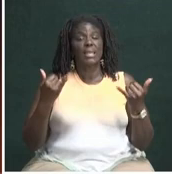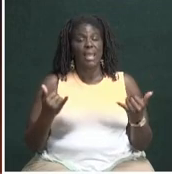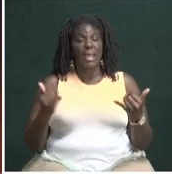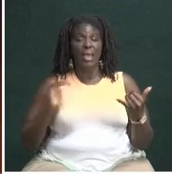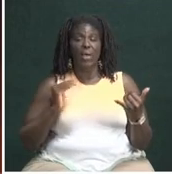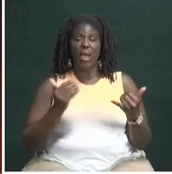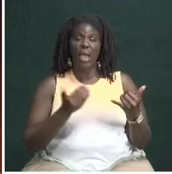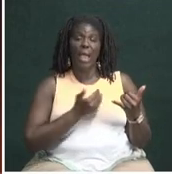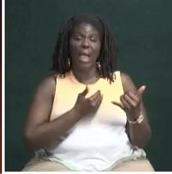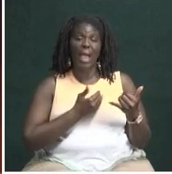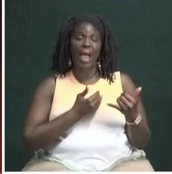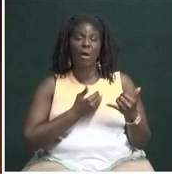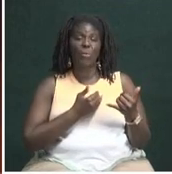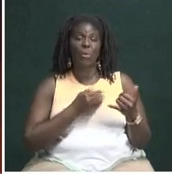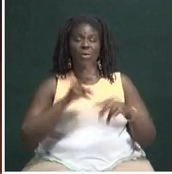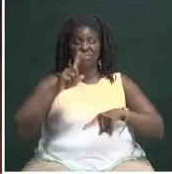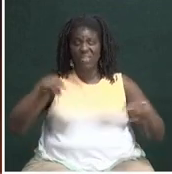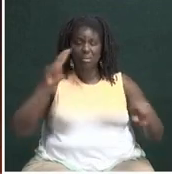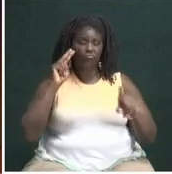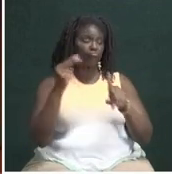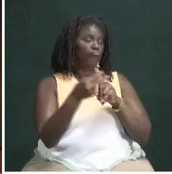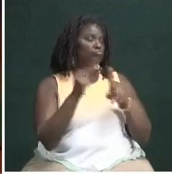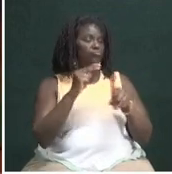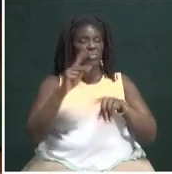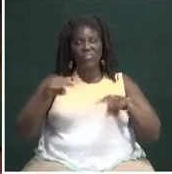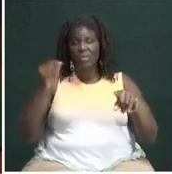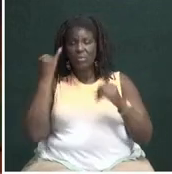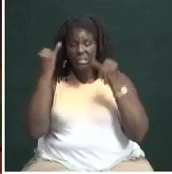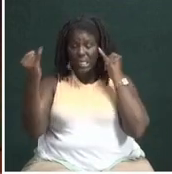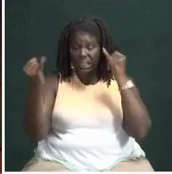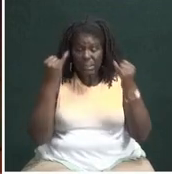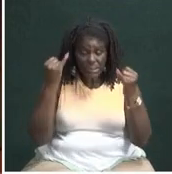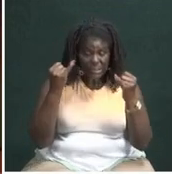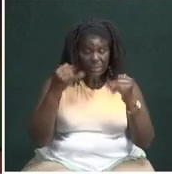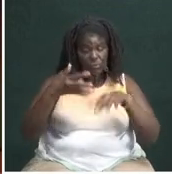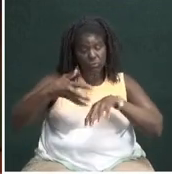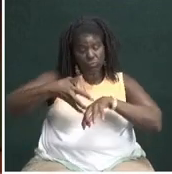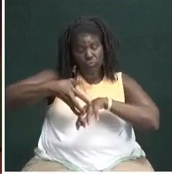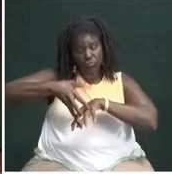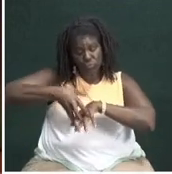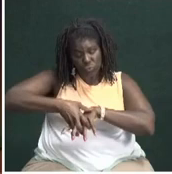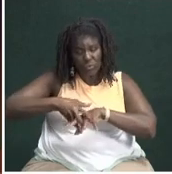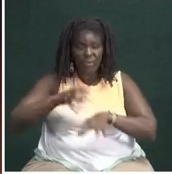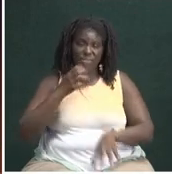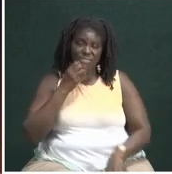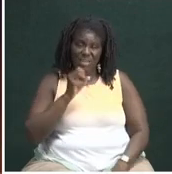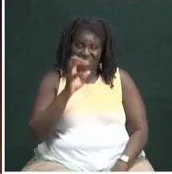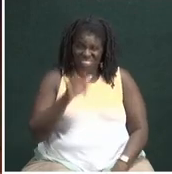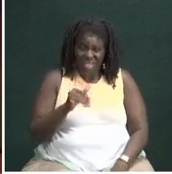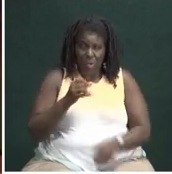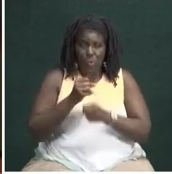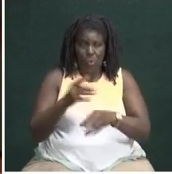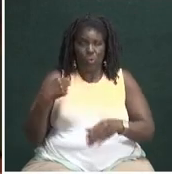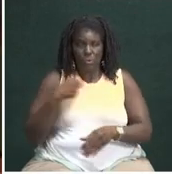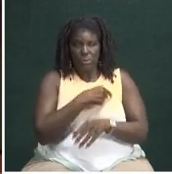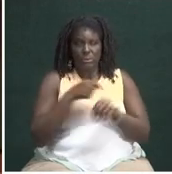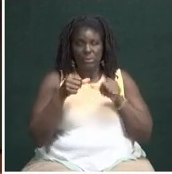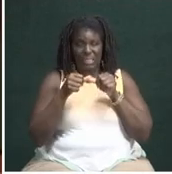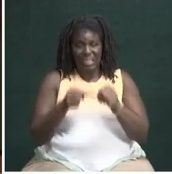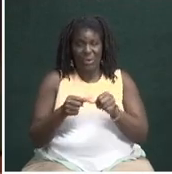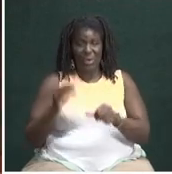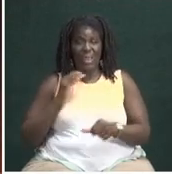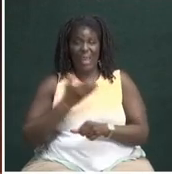our sacred perspectives and our deeply rooted values that guide and sustain us, and may